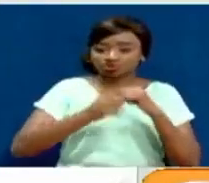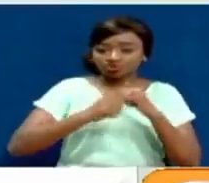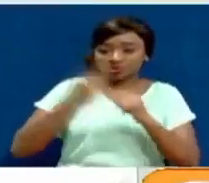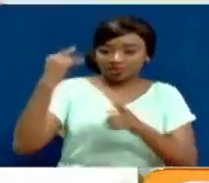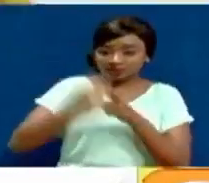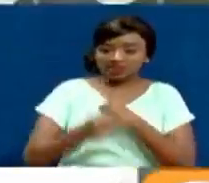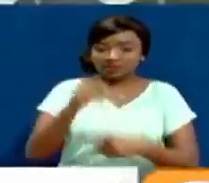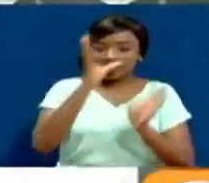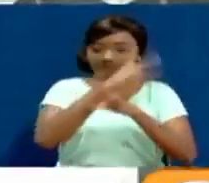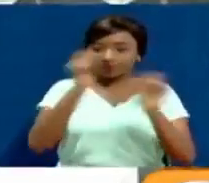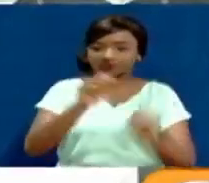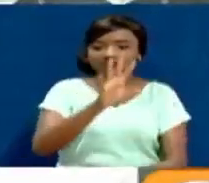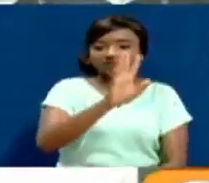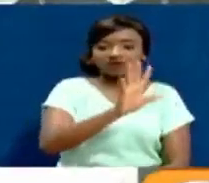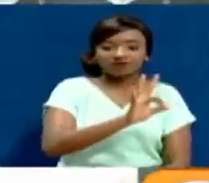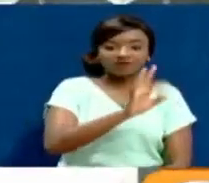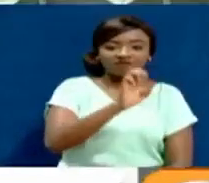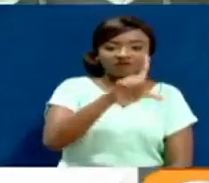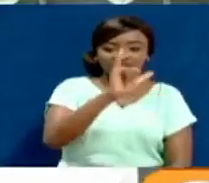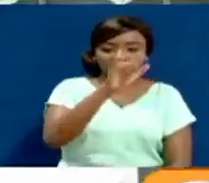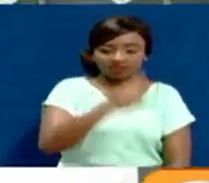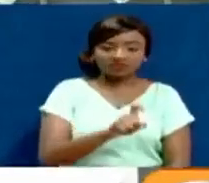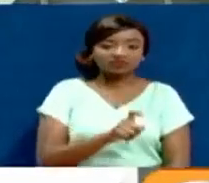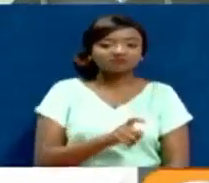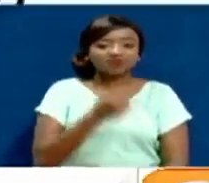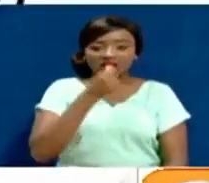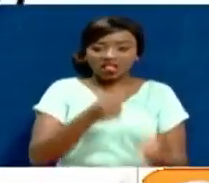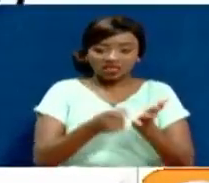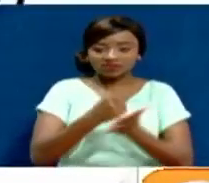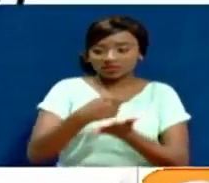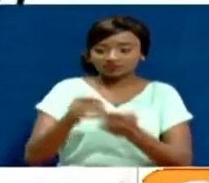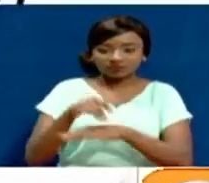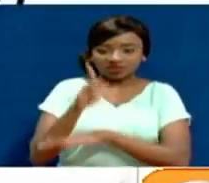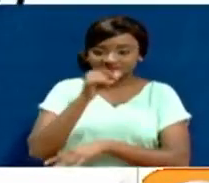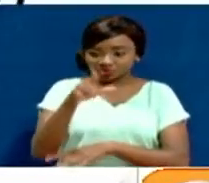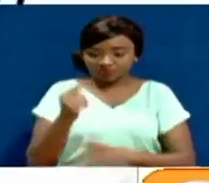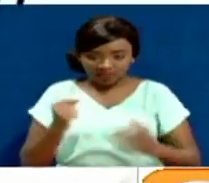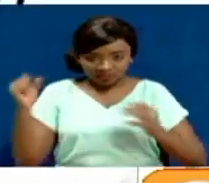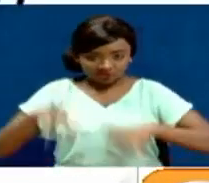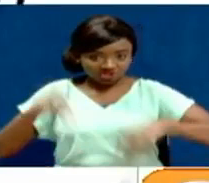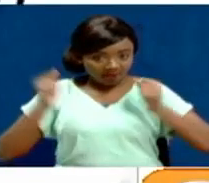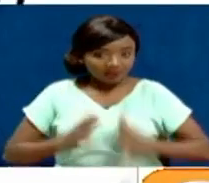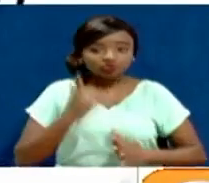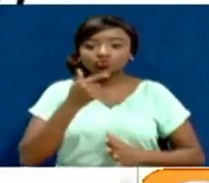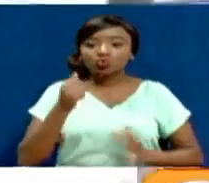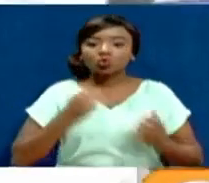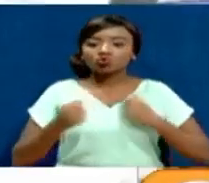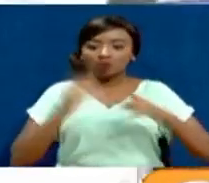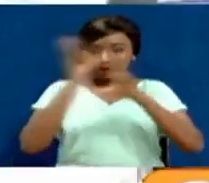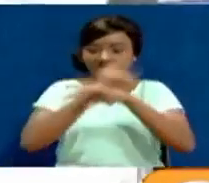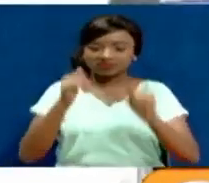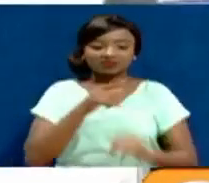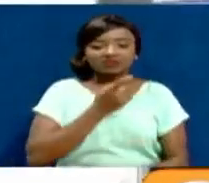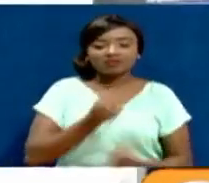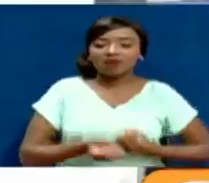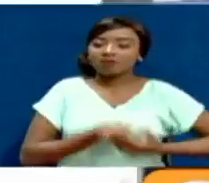Felix Tshisekedi wrote to the EAC chairman, President Paul Kagame of Rwanda, expressing his country's wishes to be a